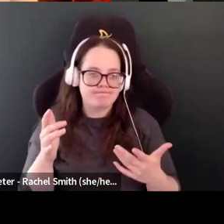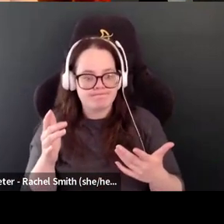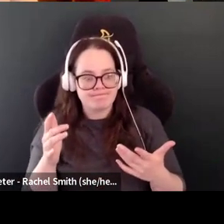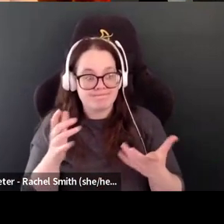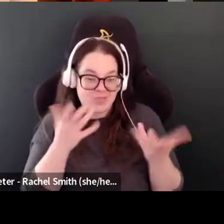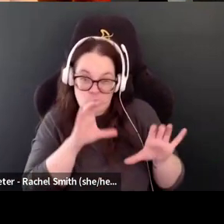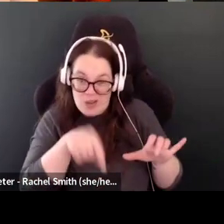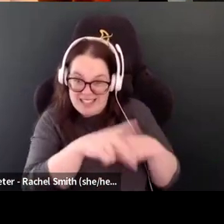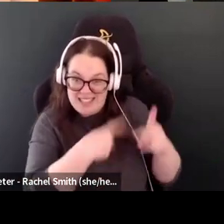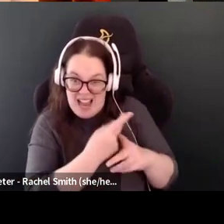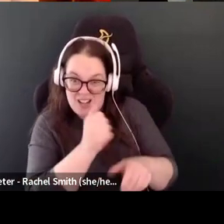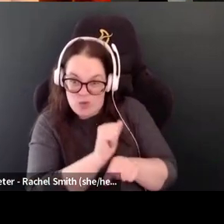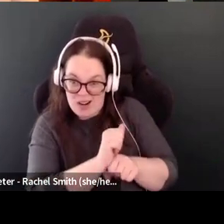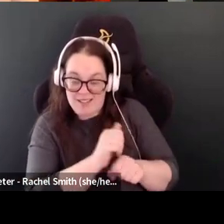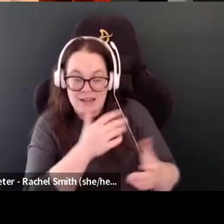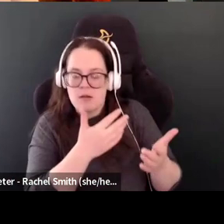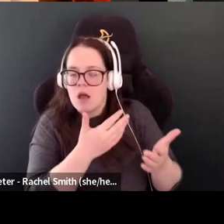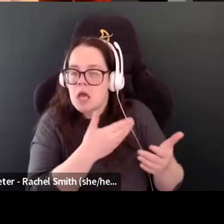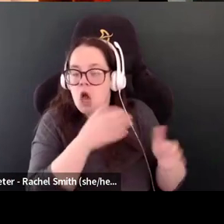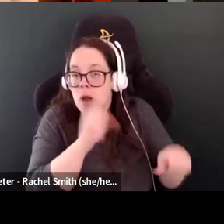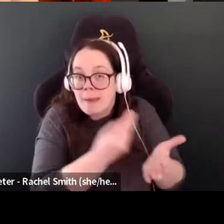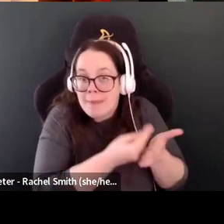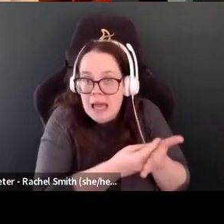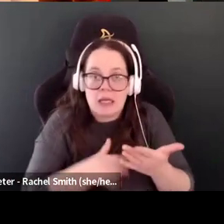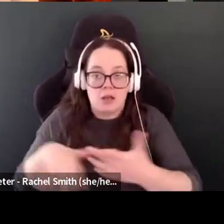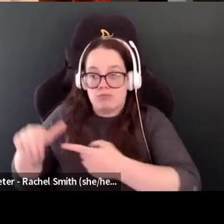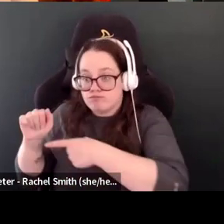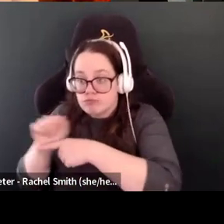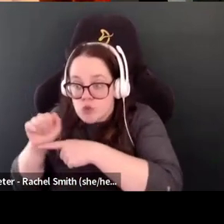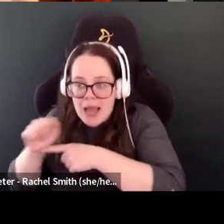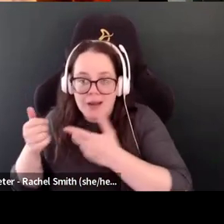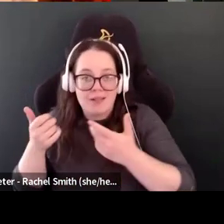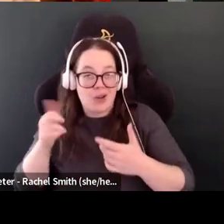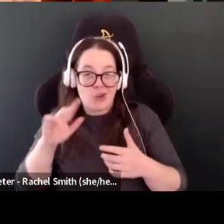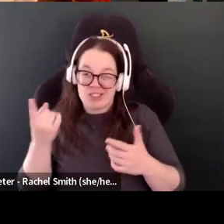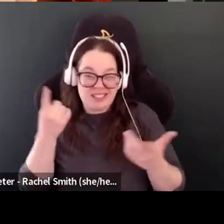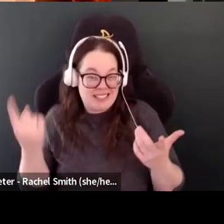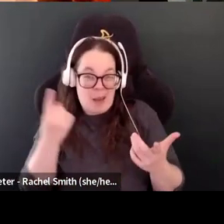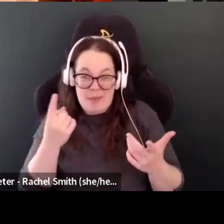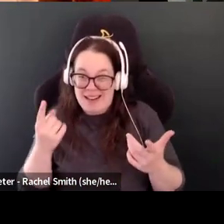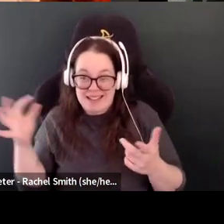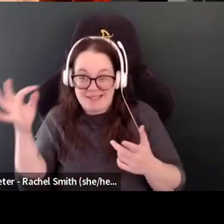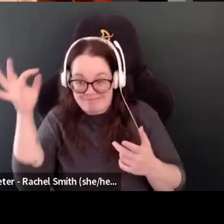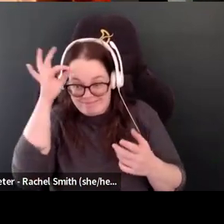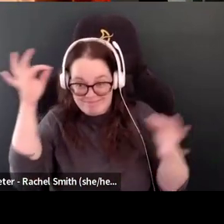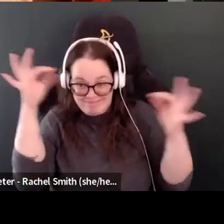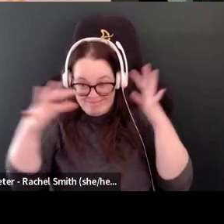this kind of work, whether that's money or training or just somebody to talk to, quite frankly.